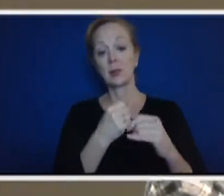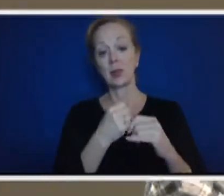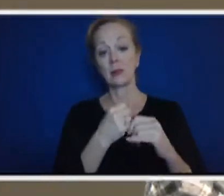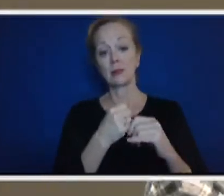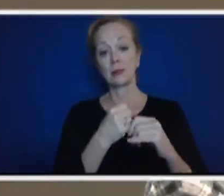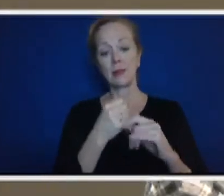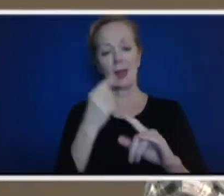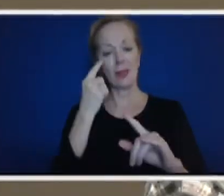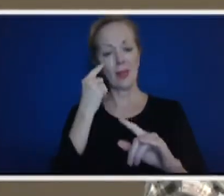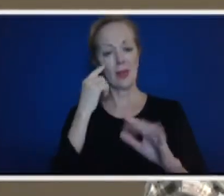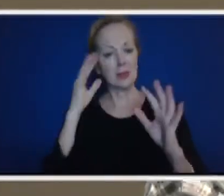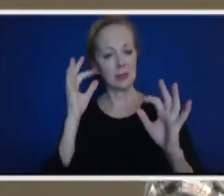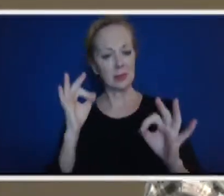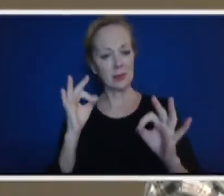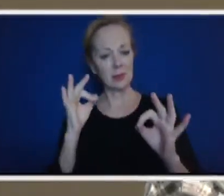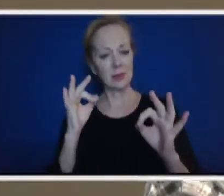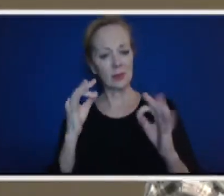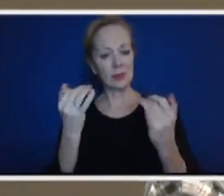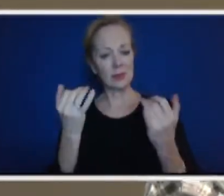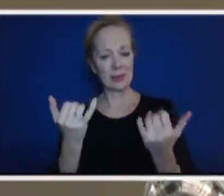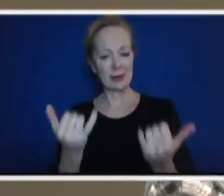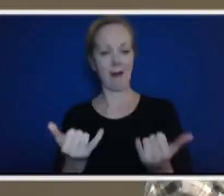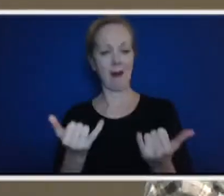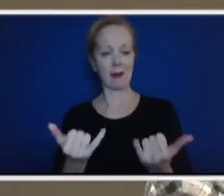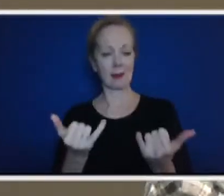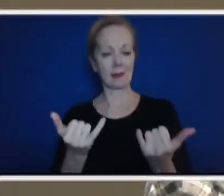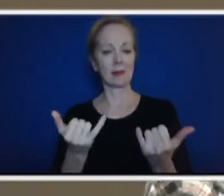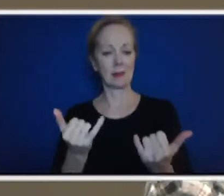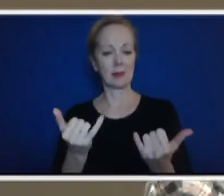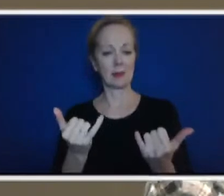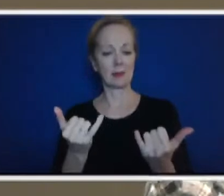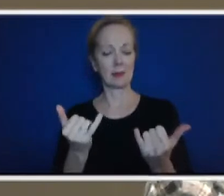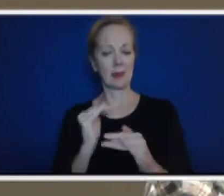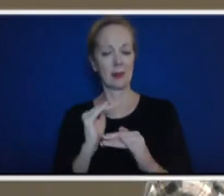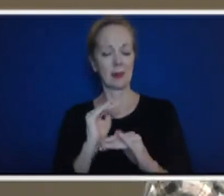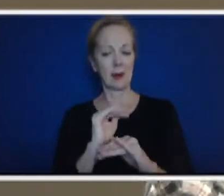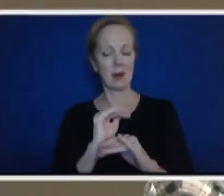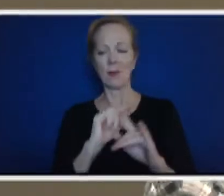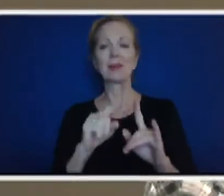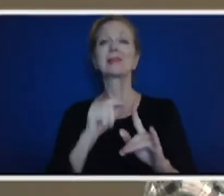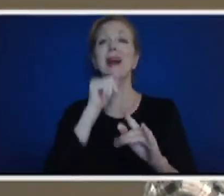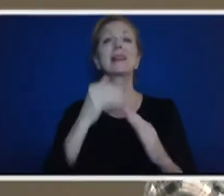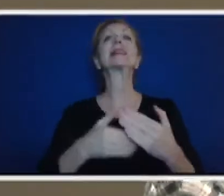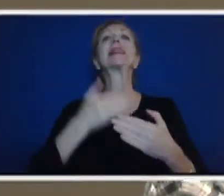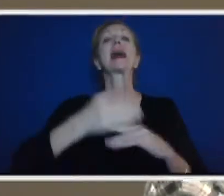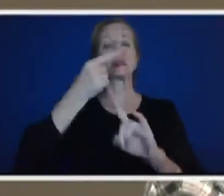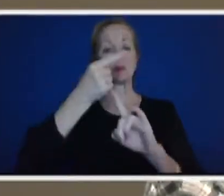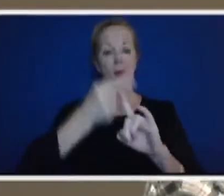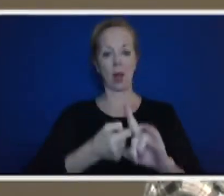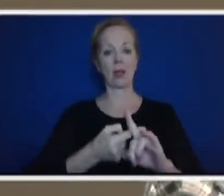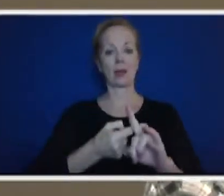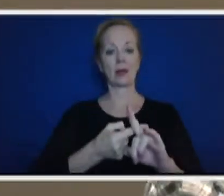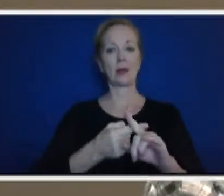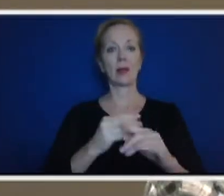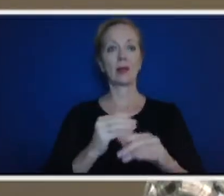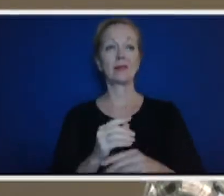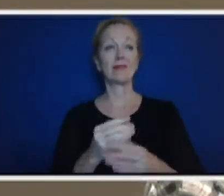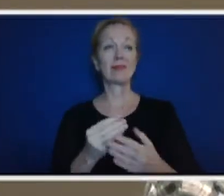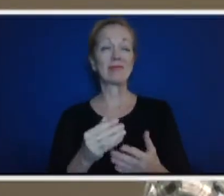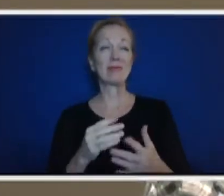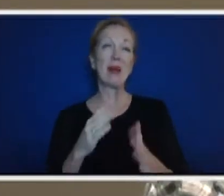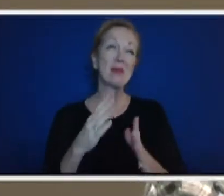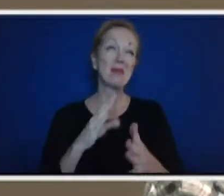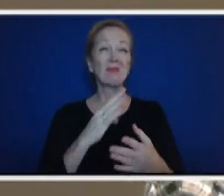thought the decision was tonight, but decision is not till the next month, so that gives you almost 4 weeks